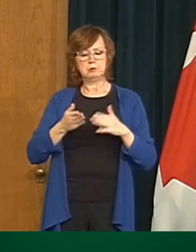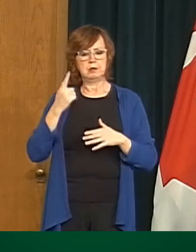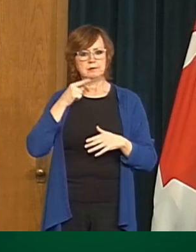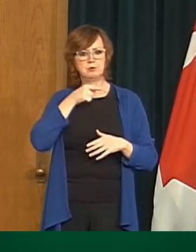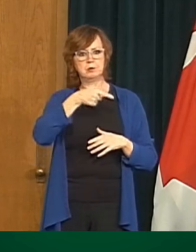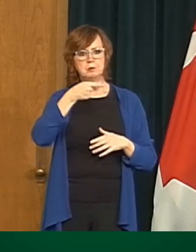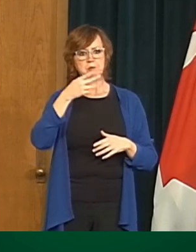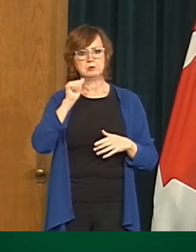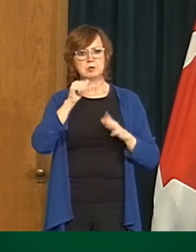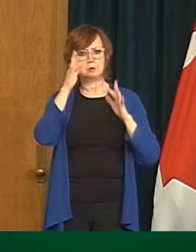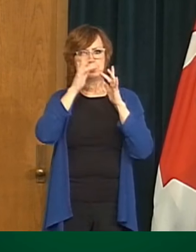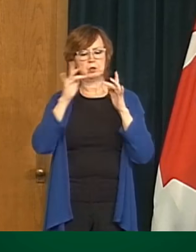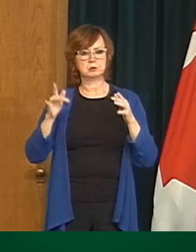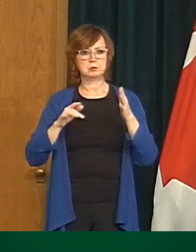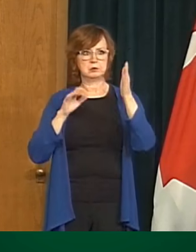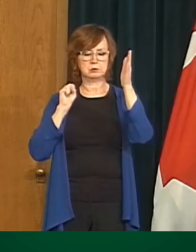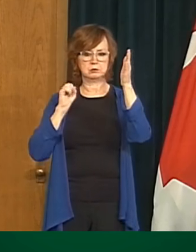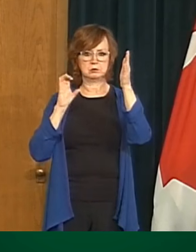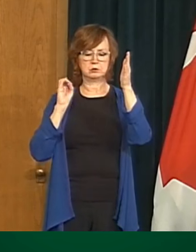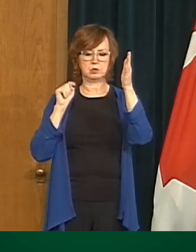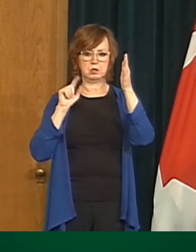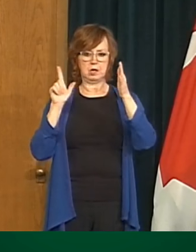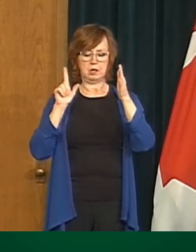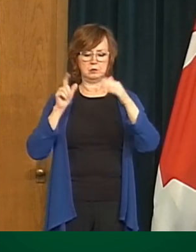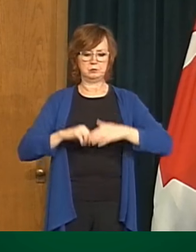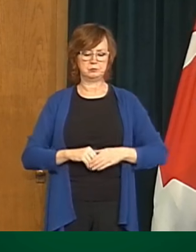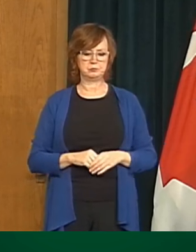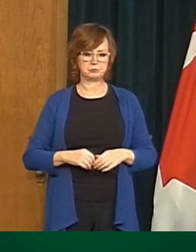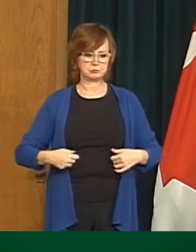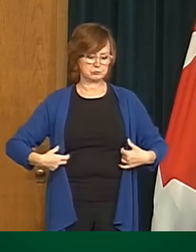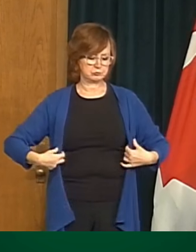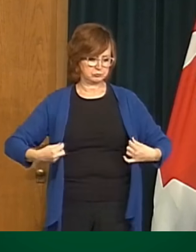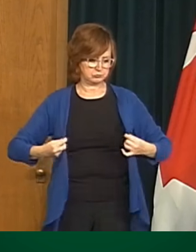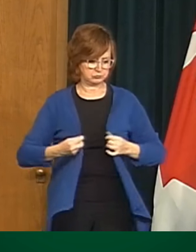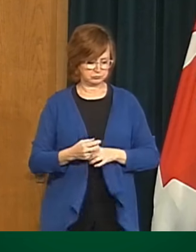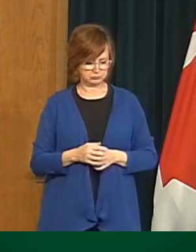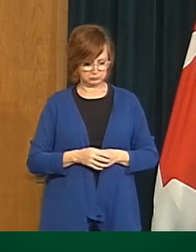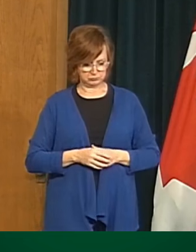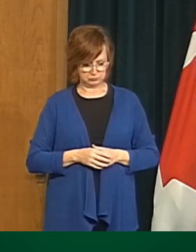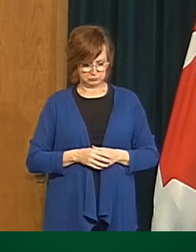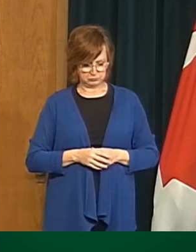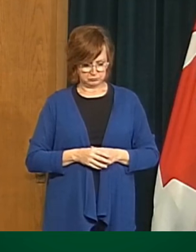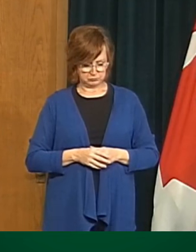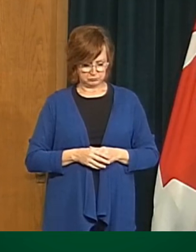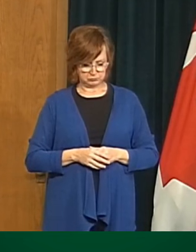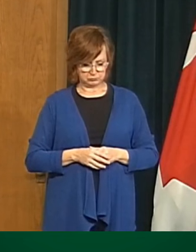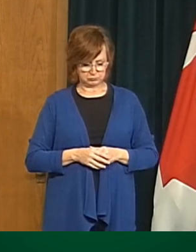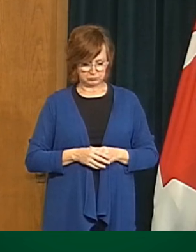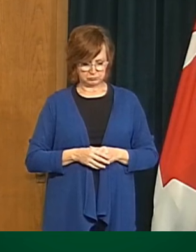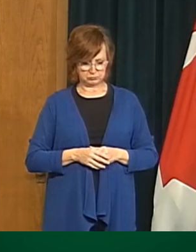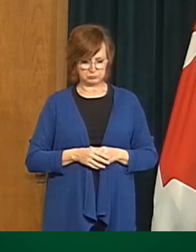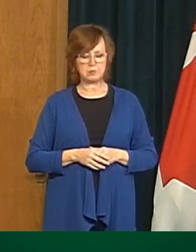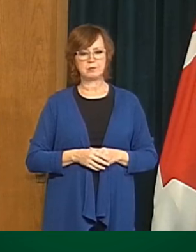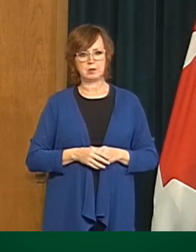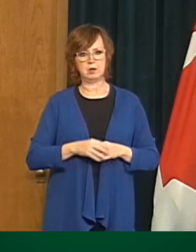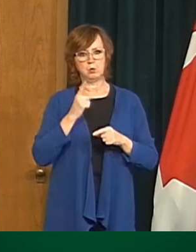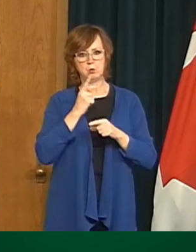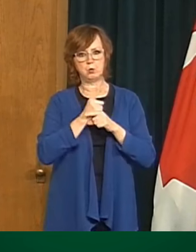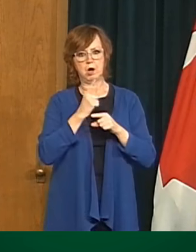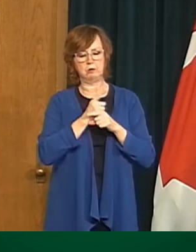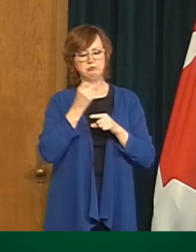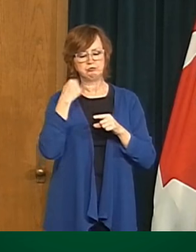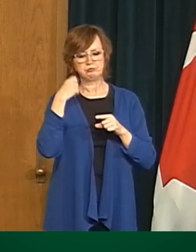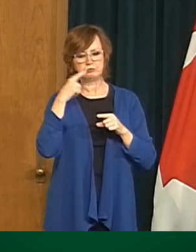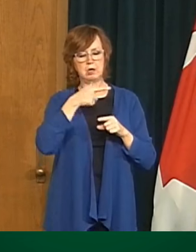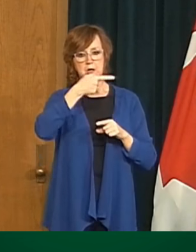So I'll start. And are we concerned about staff that need to be put in isolation? Absolutely we are, but we are managing that just like we're managing the